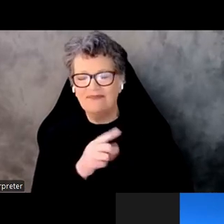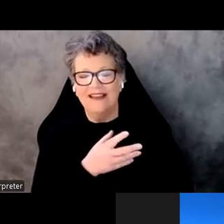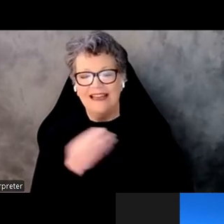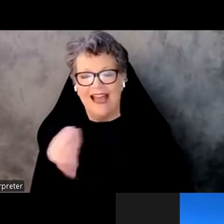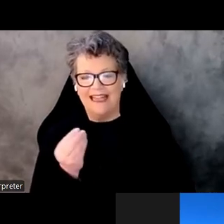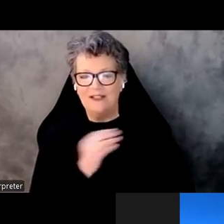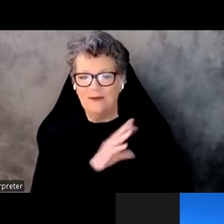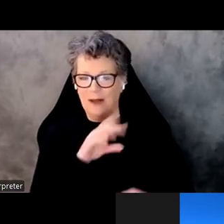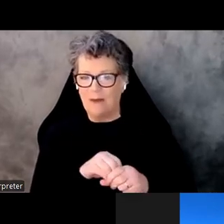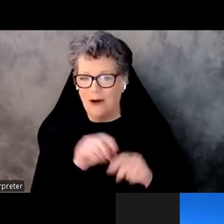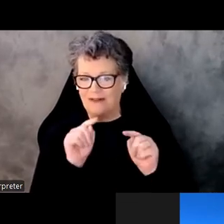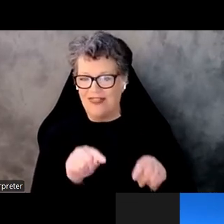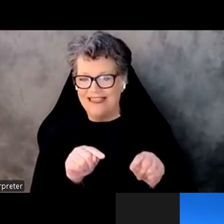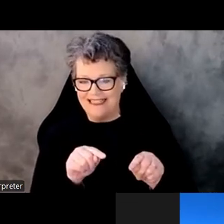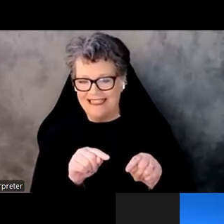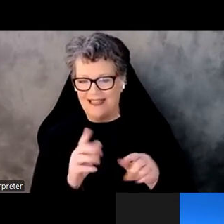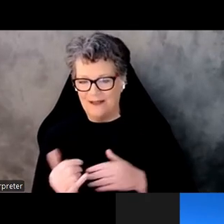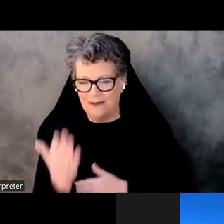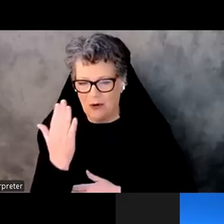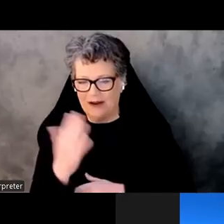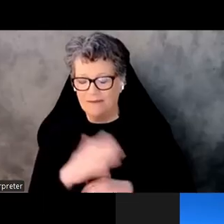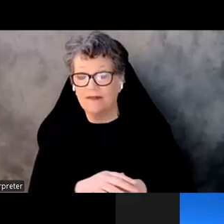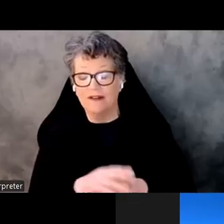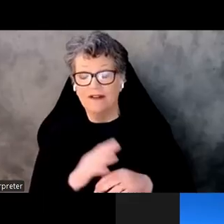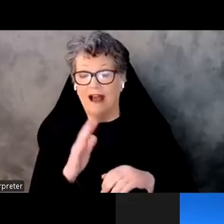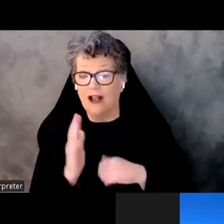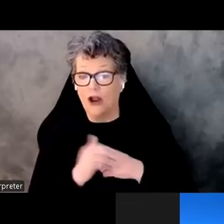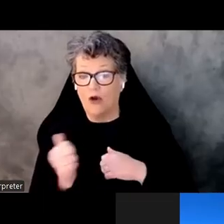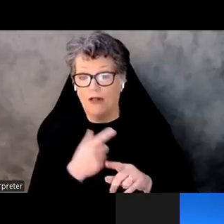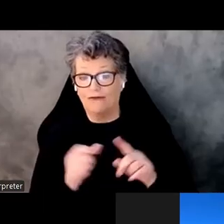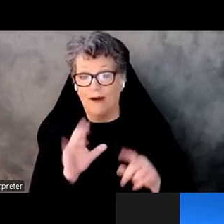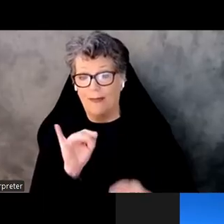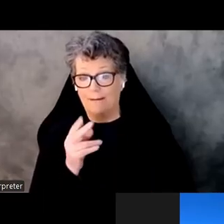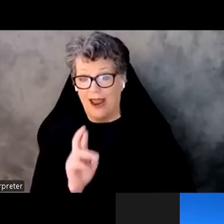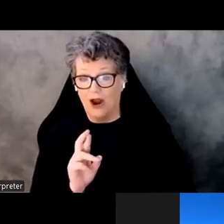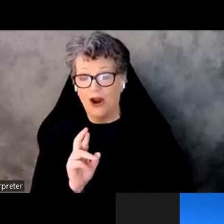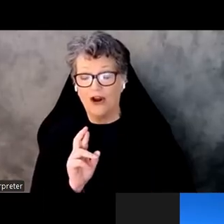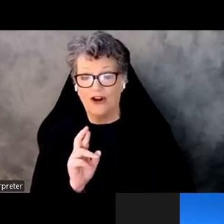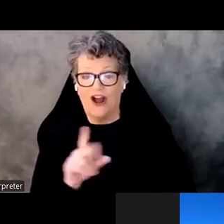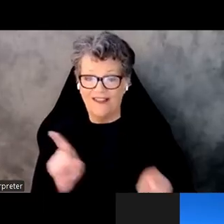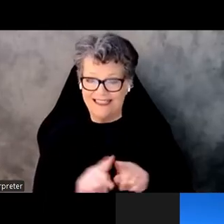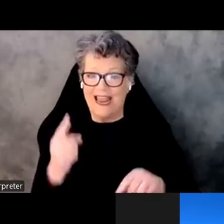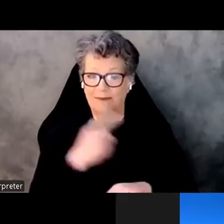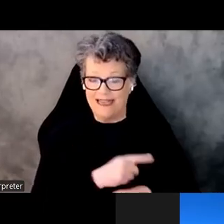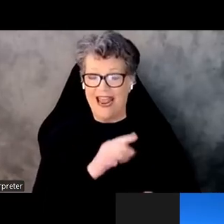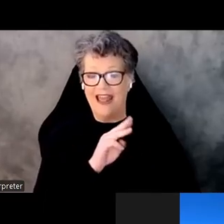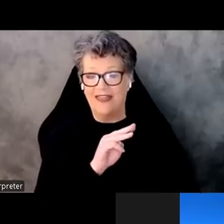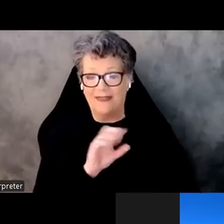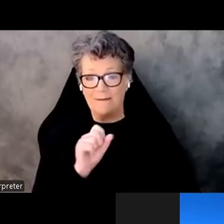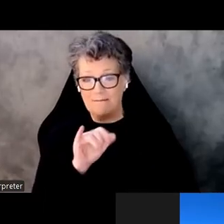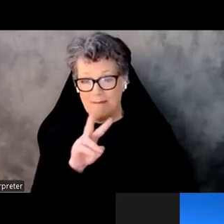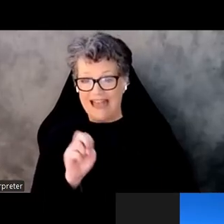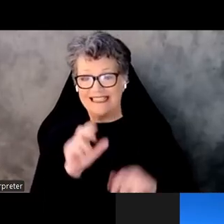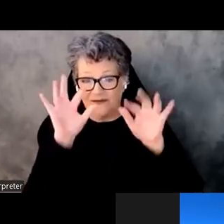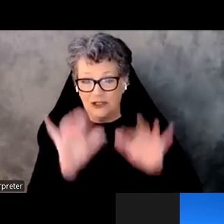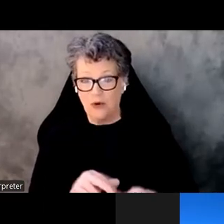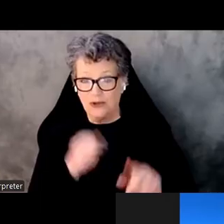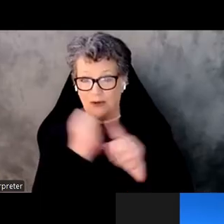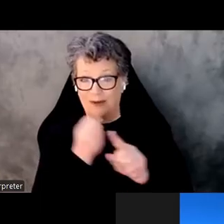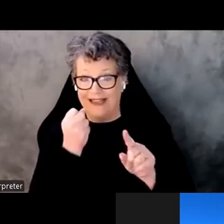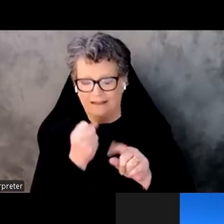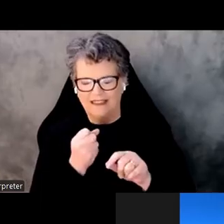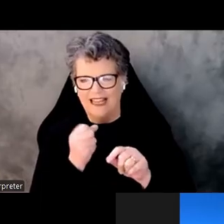be a part of this here this morning. I got a call from the mayor on the same day that the massive snowstorm hit, so I don't know if he